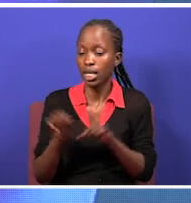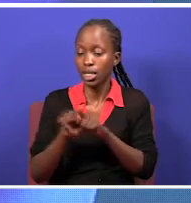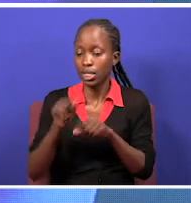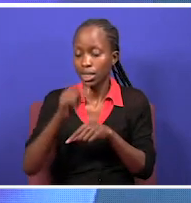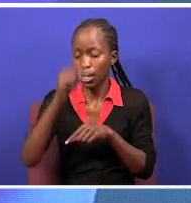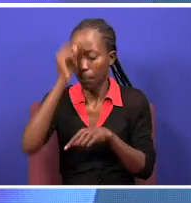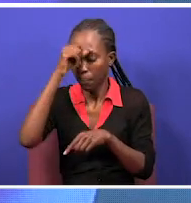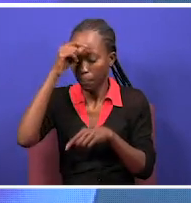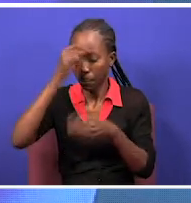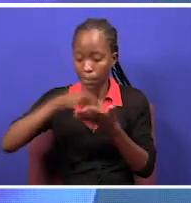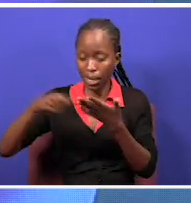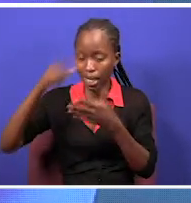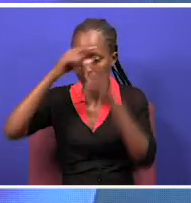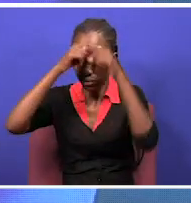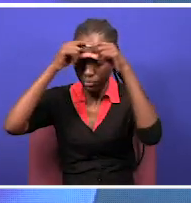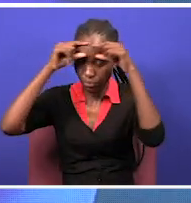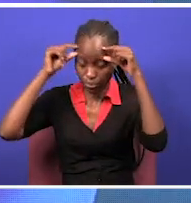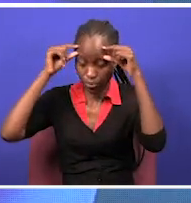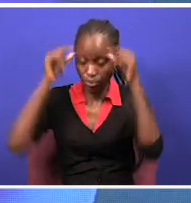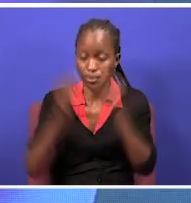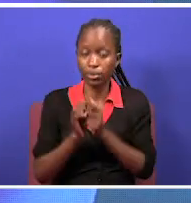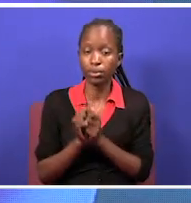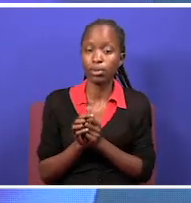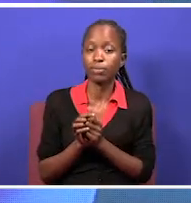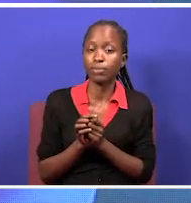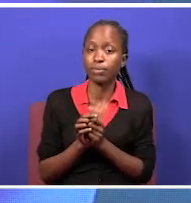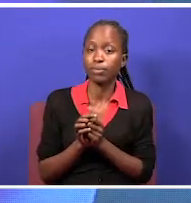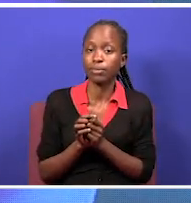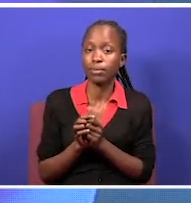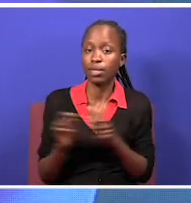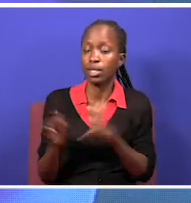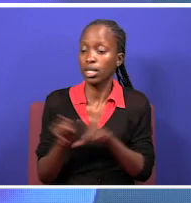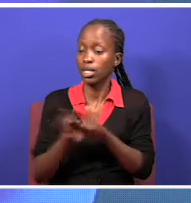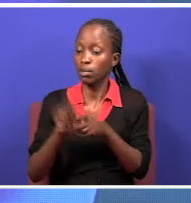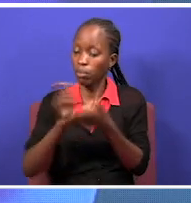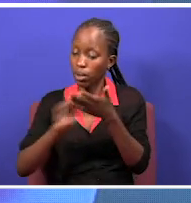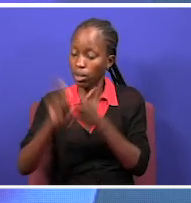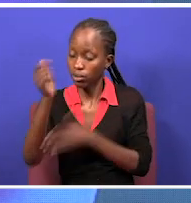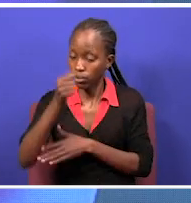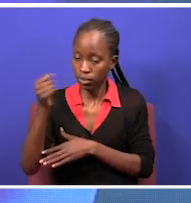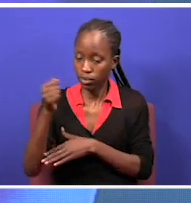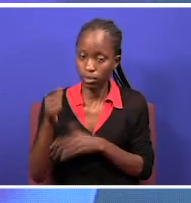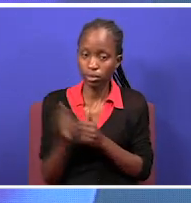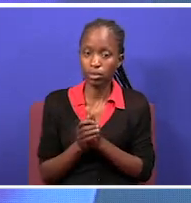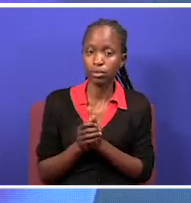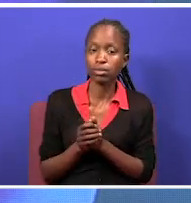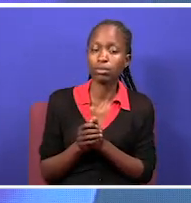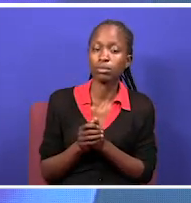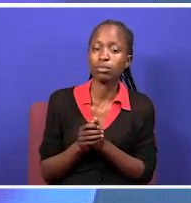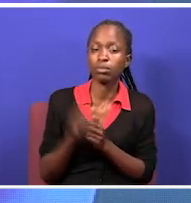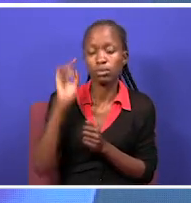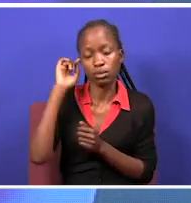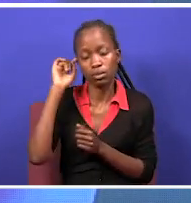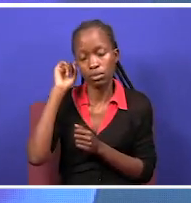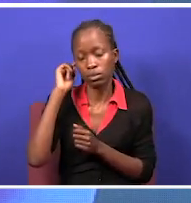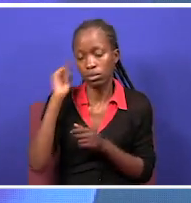on your hands and mark them on your foreheads and the door frames. The call is really to